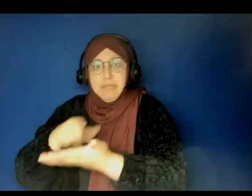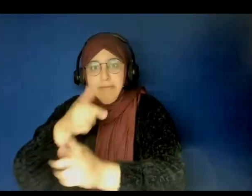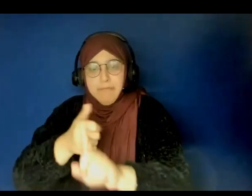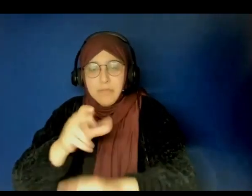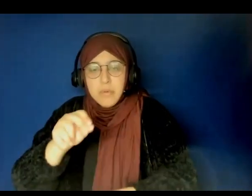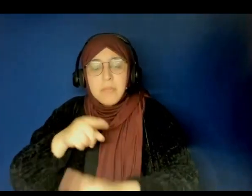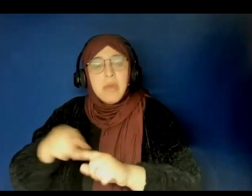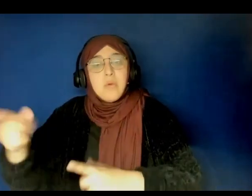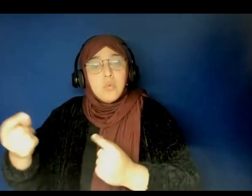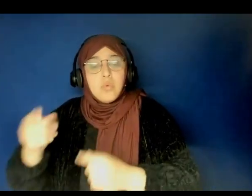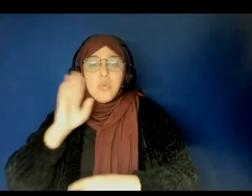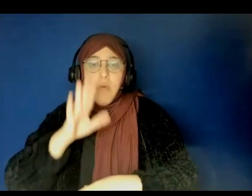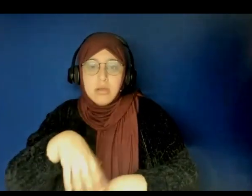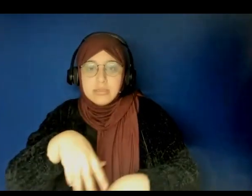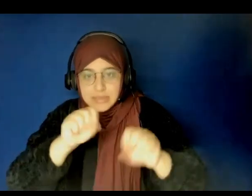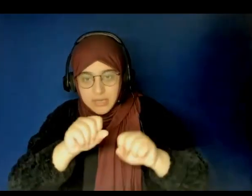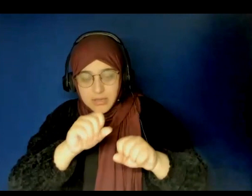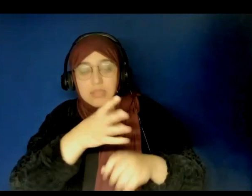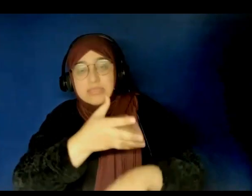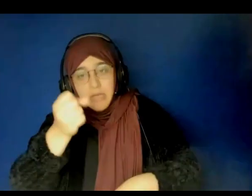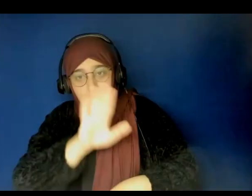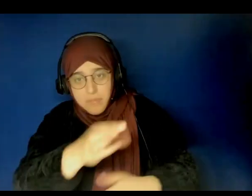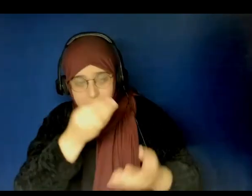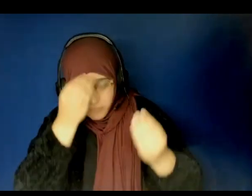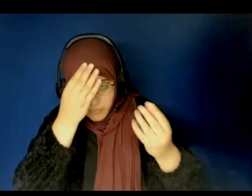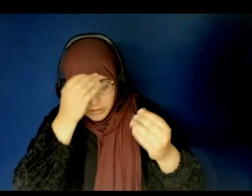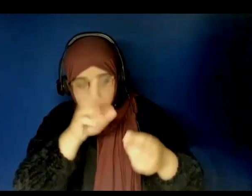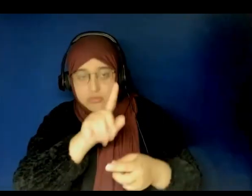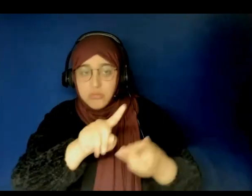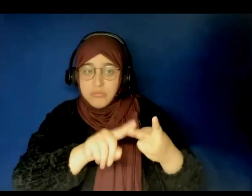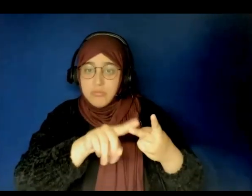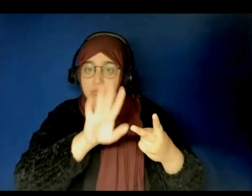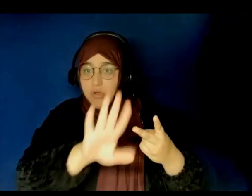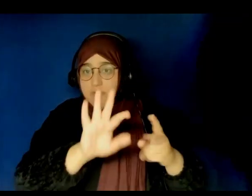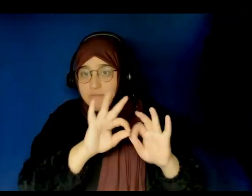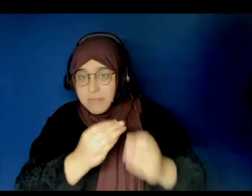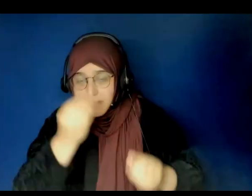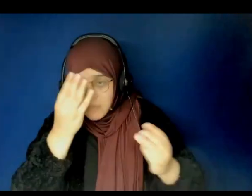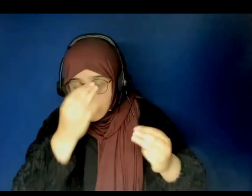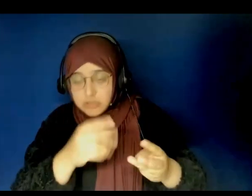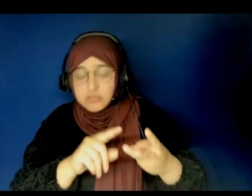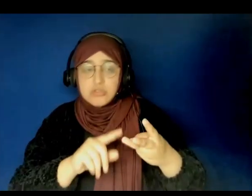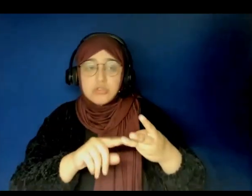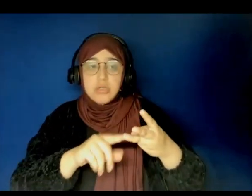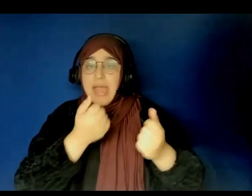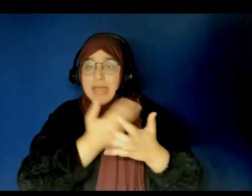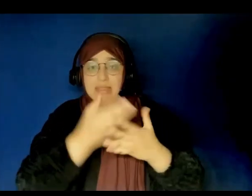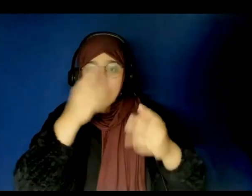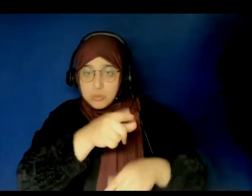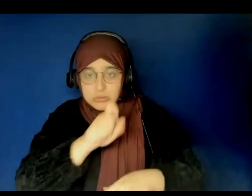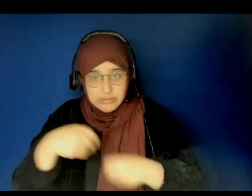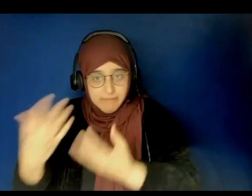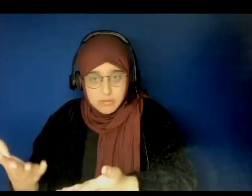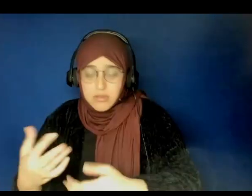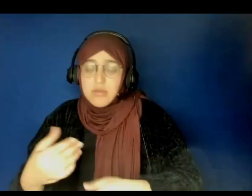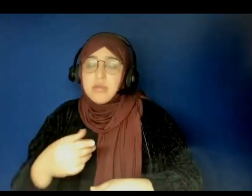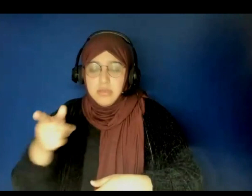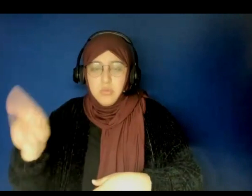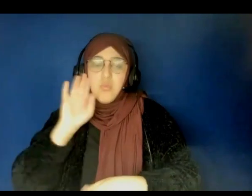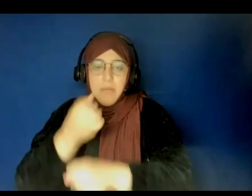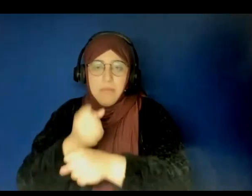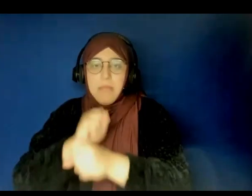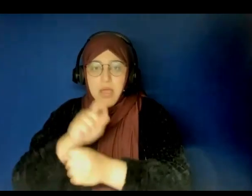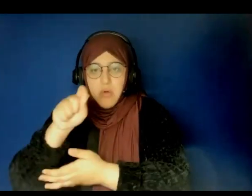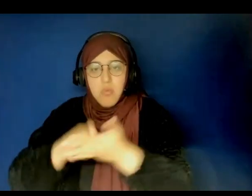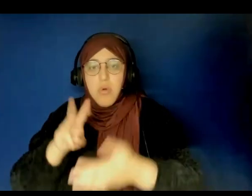information about your family, and the information of the state that you live in, and create a will custom to where you are. And that can be easy to use